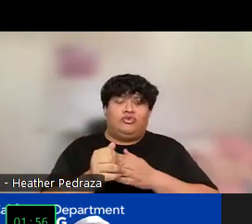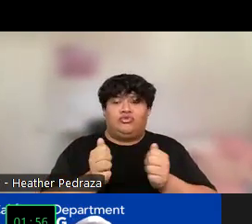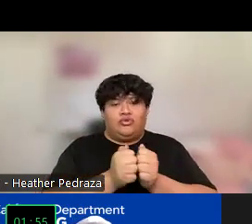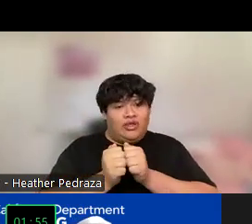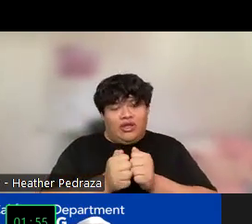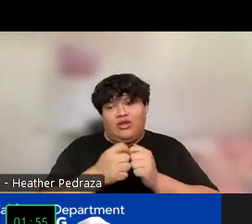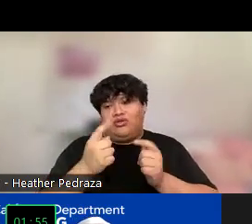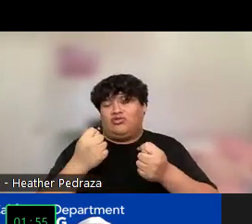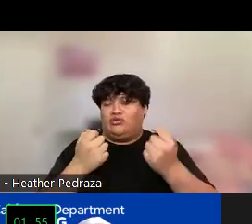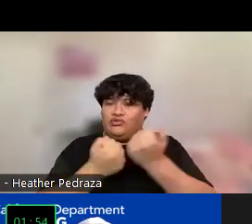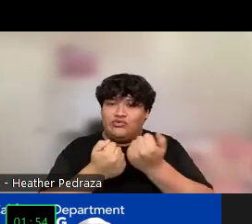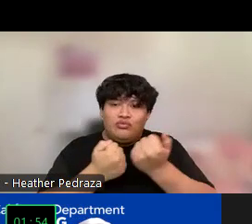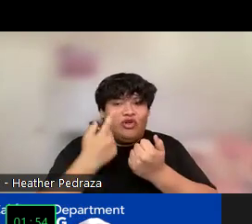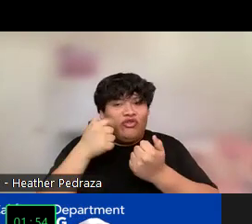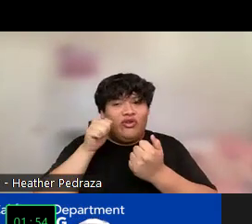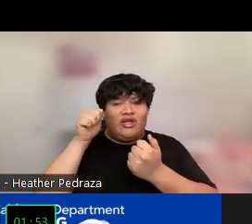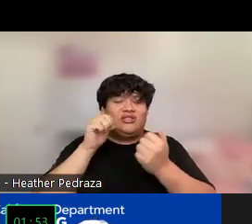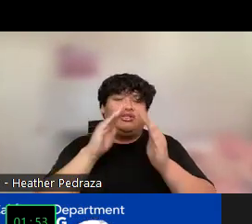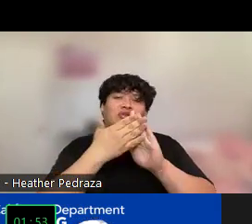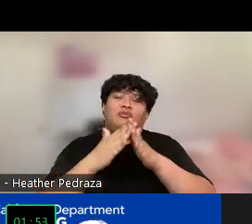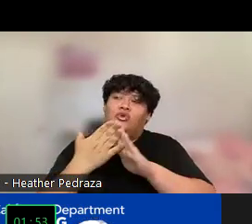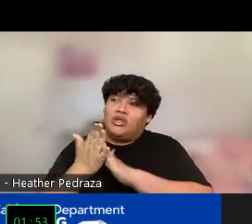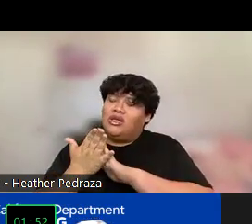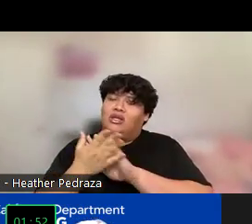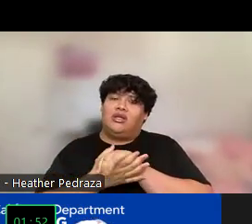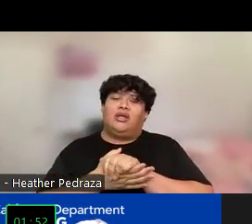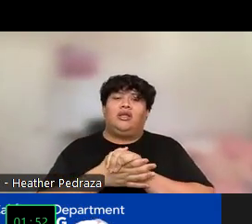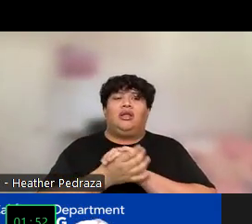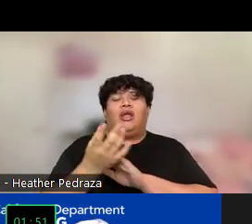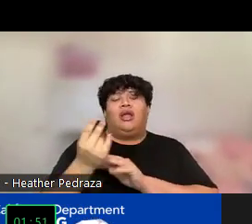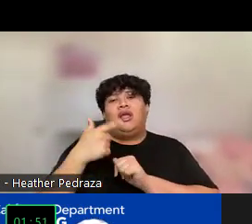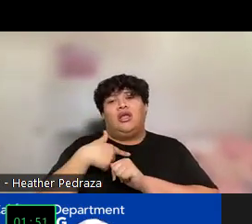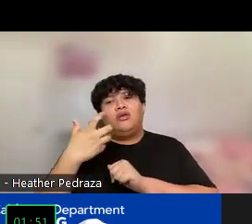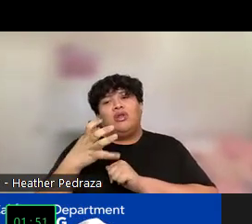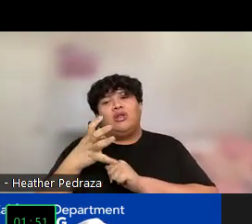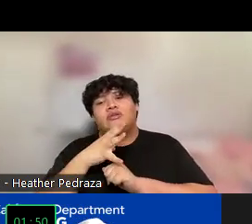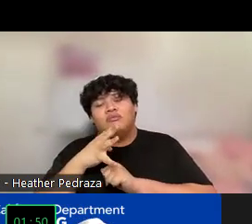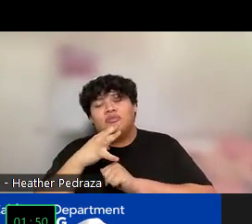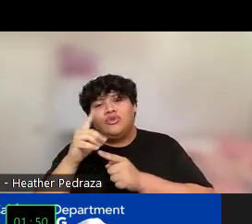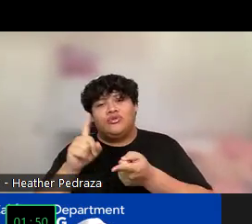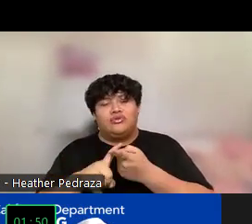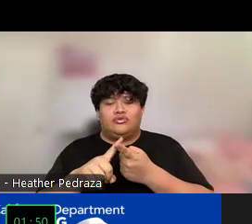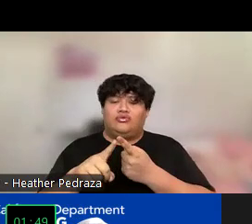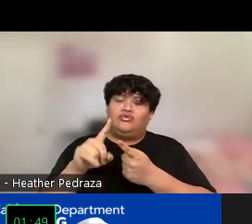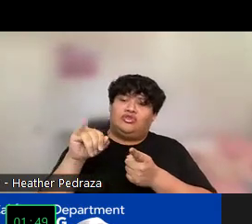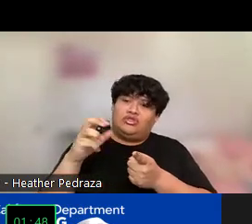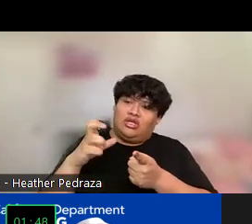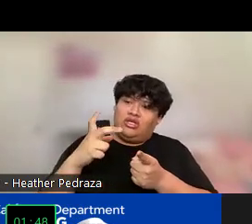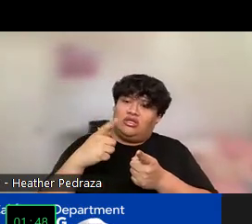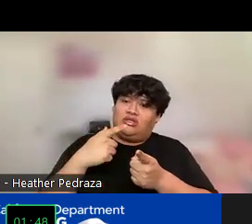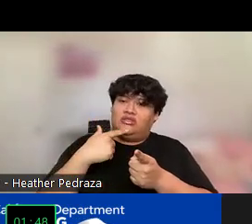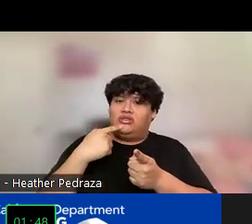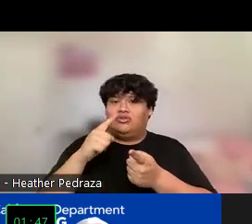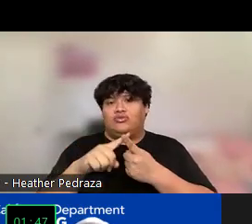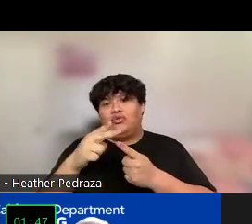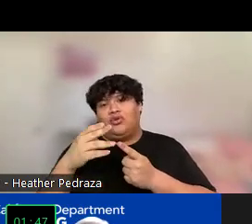support, especially of the aging community. I wanted to speak to what Jack's referred to as